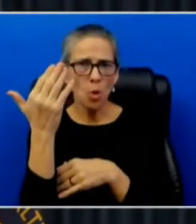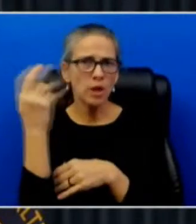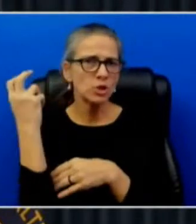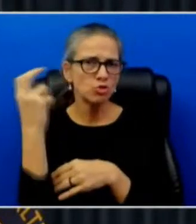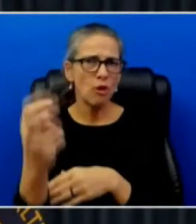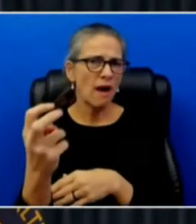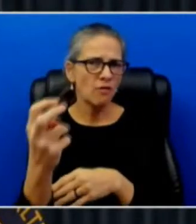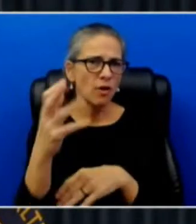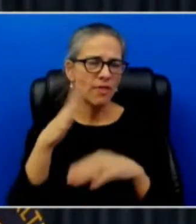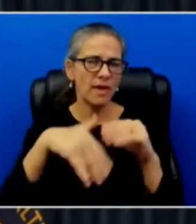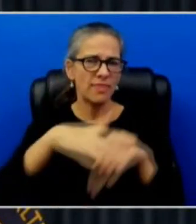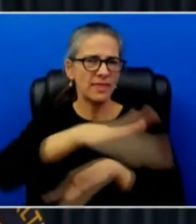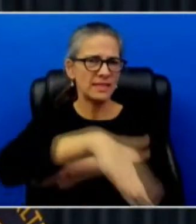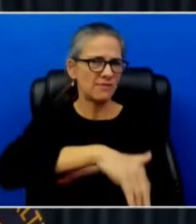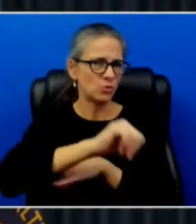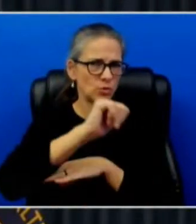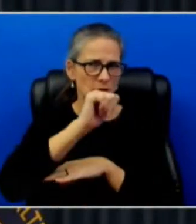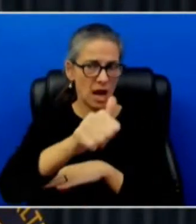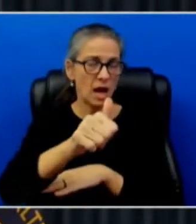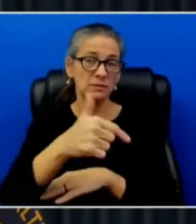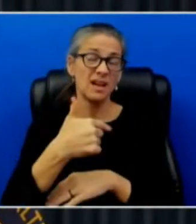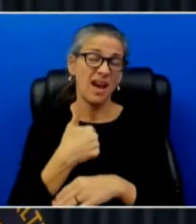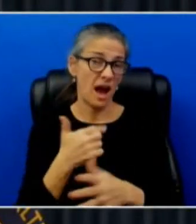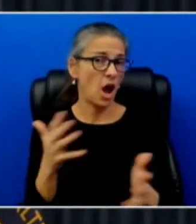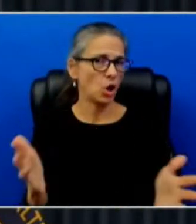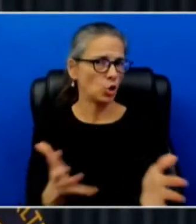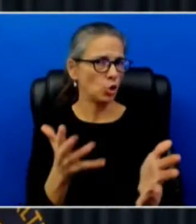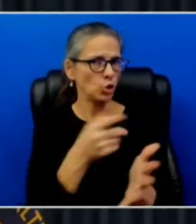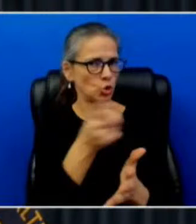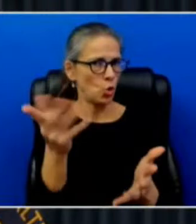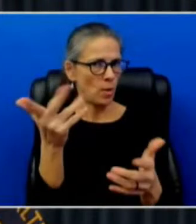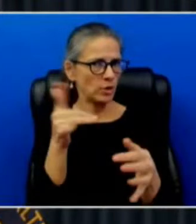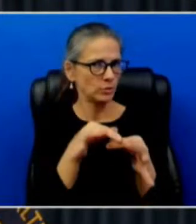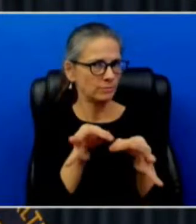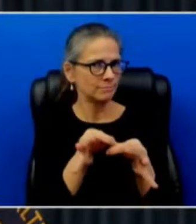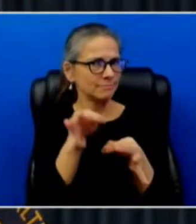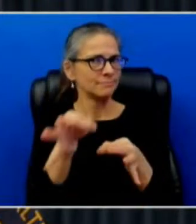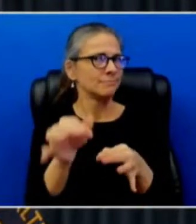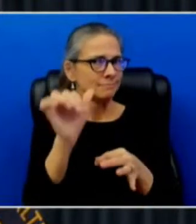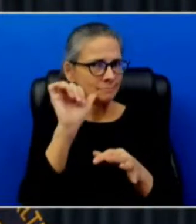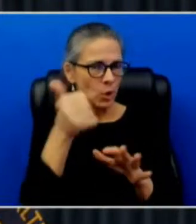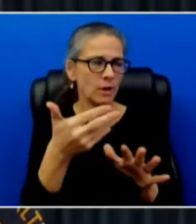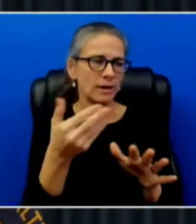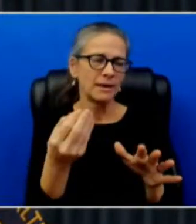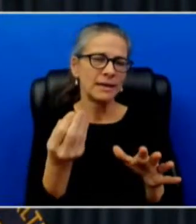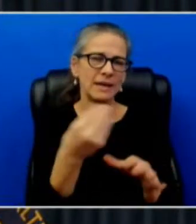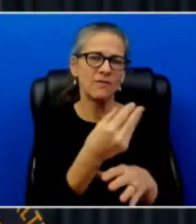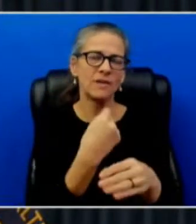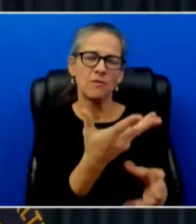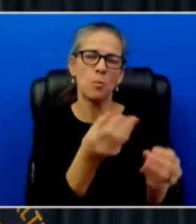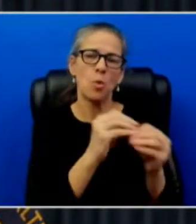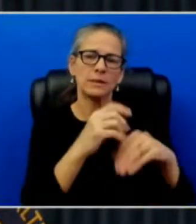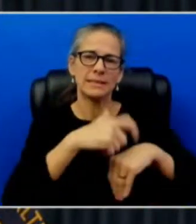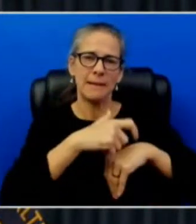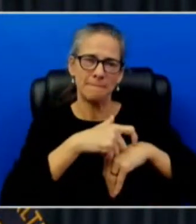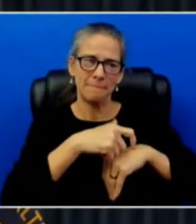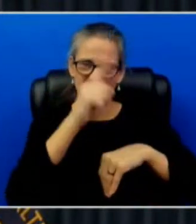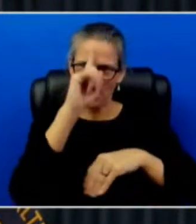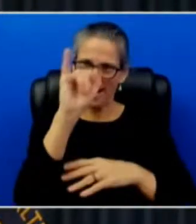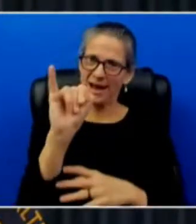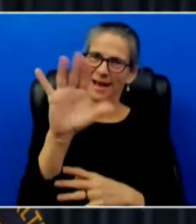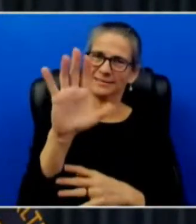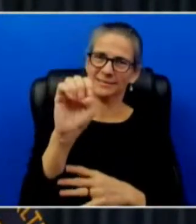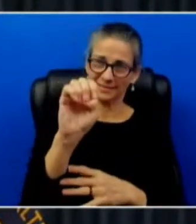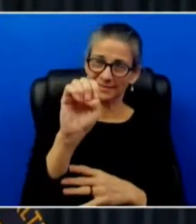this afternoon. I would encourage that because that gives us that extra time, especially to get the ice, because we don't